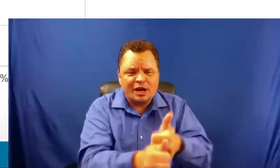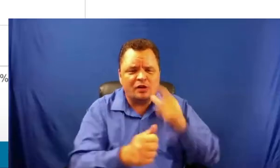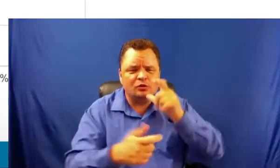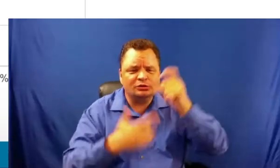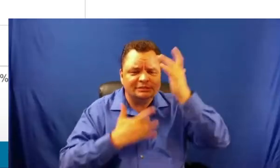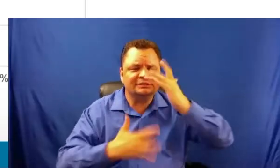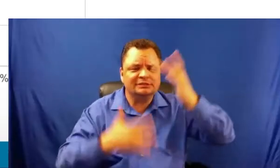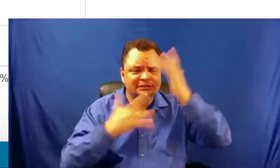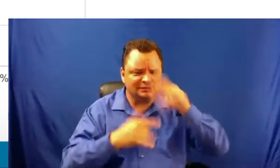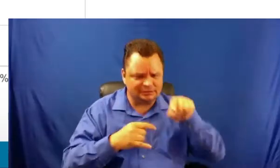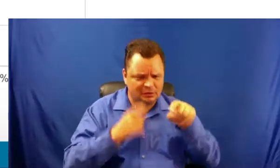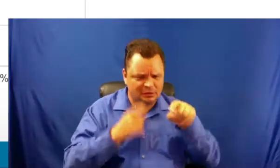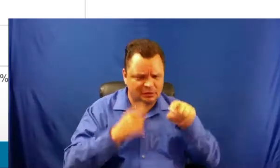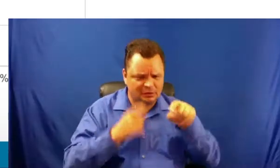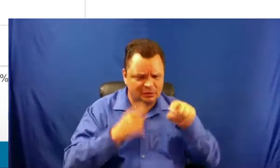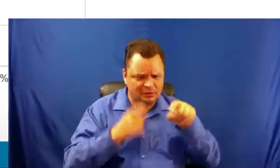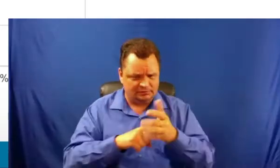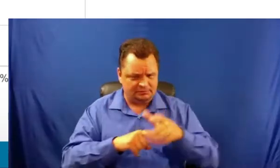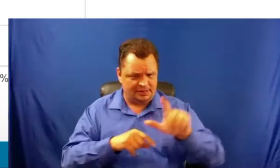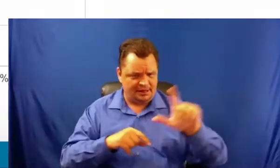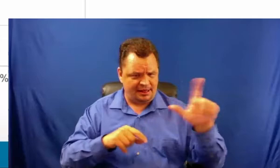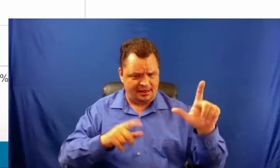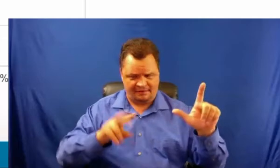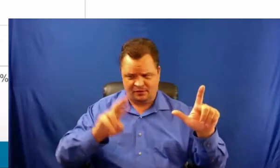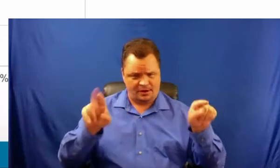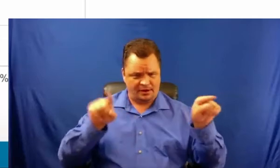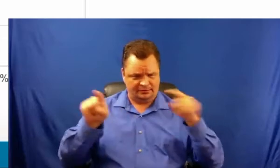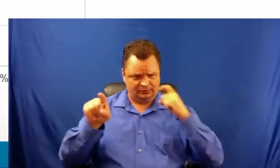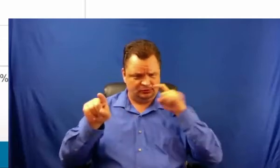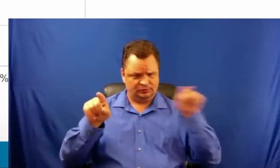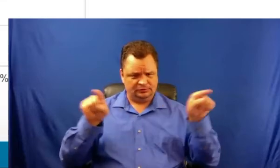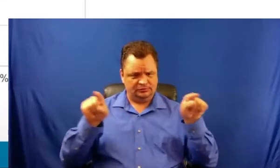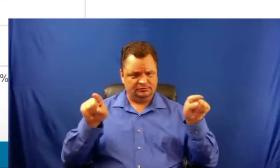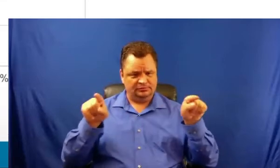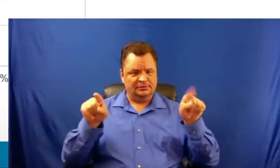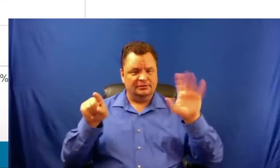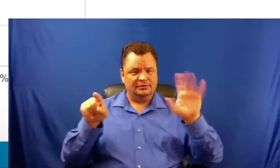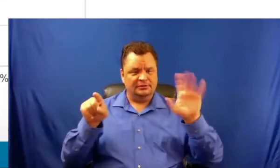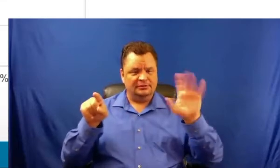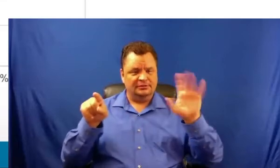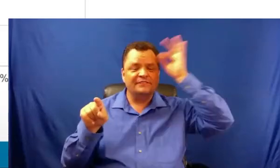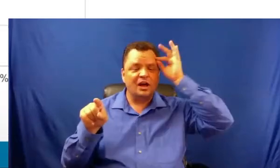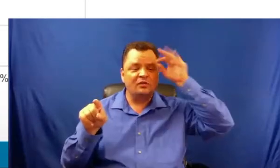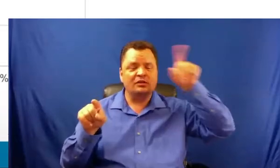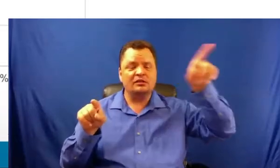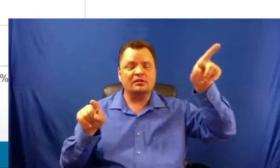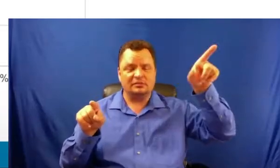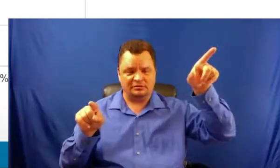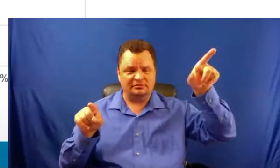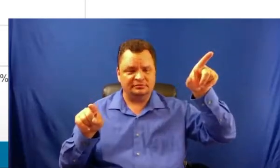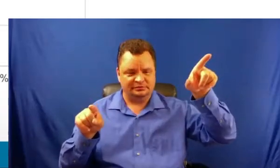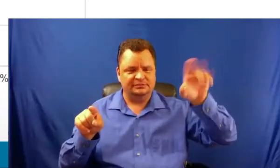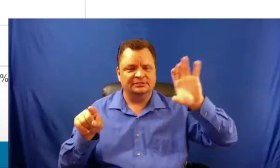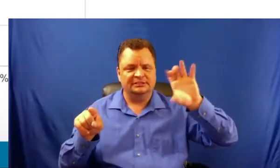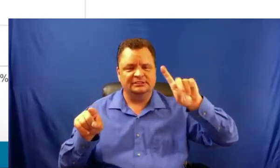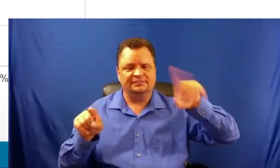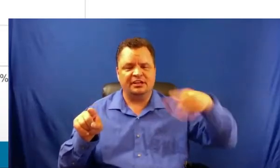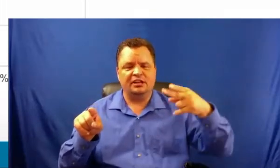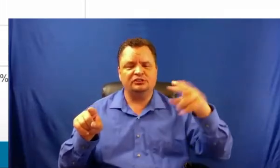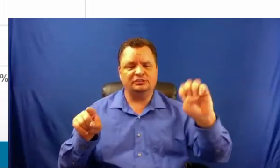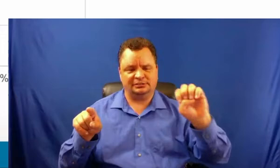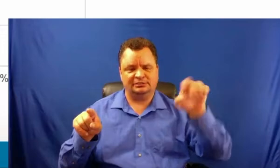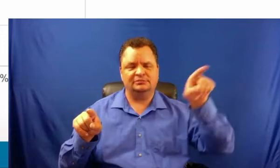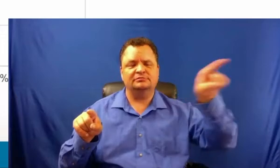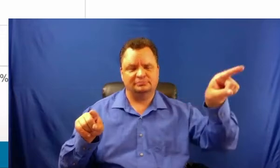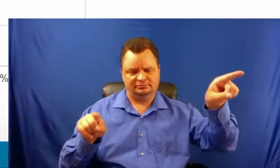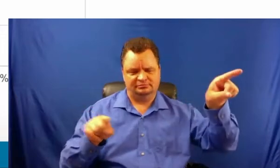to right, and this incorporates federal vaccination figures. Now CDPHE is delivering this data to us, including the federal figures.